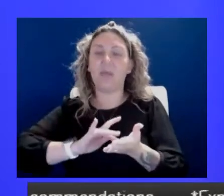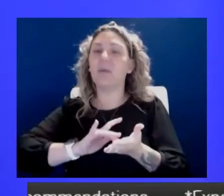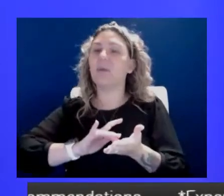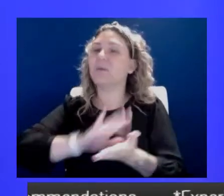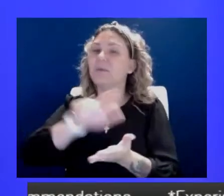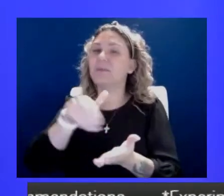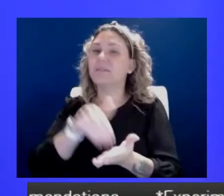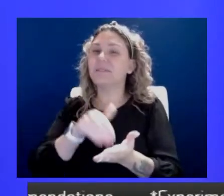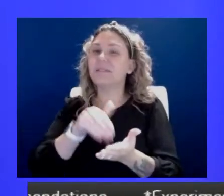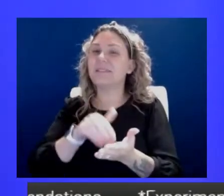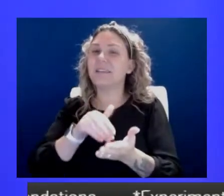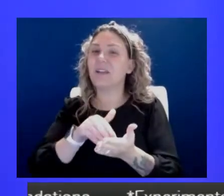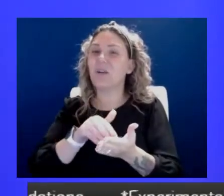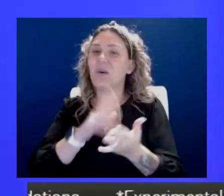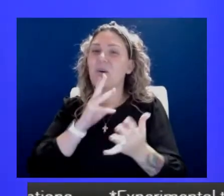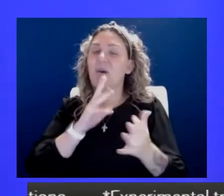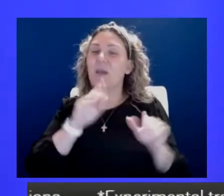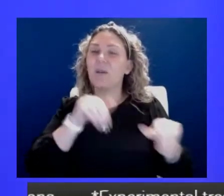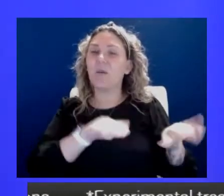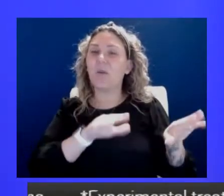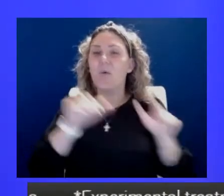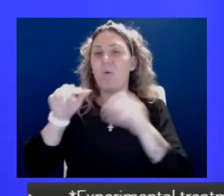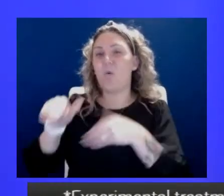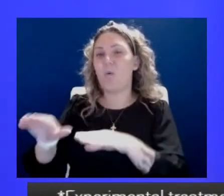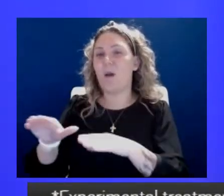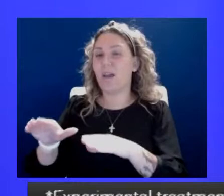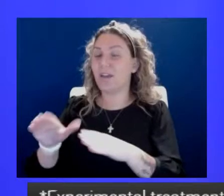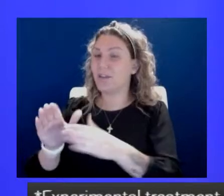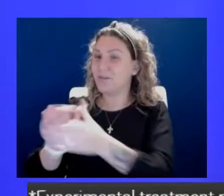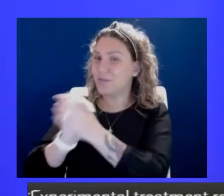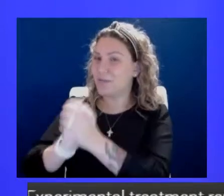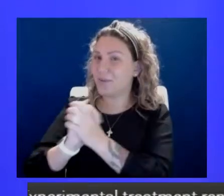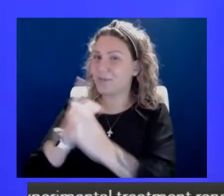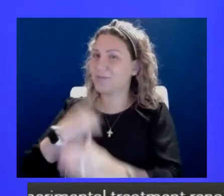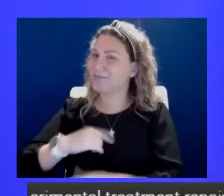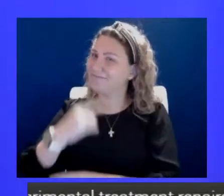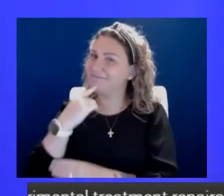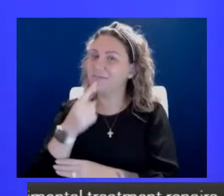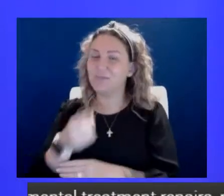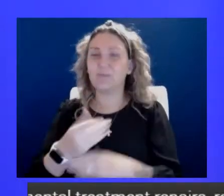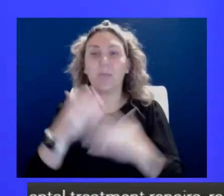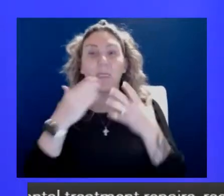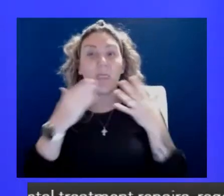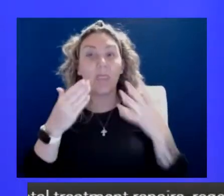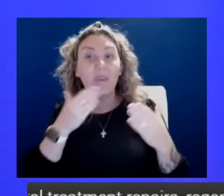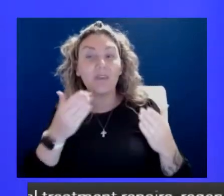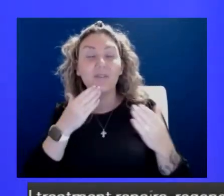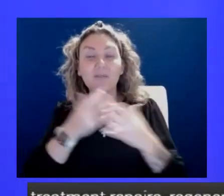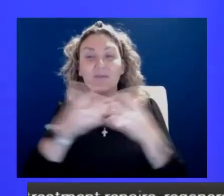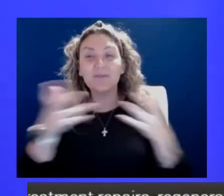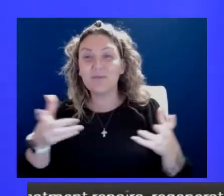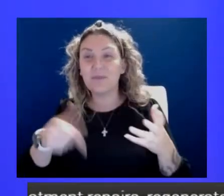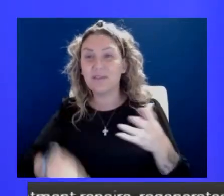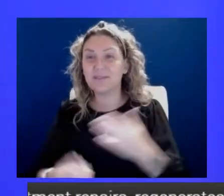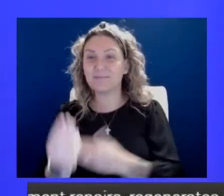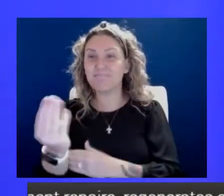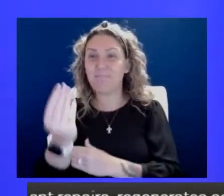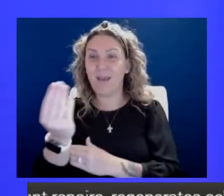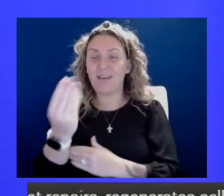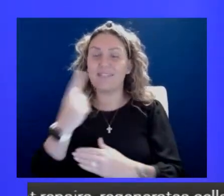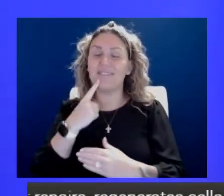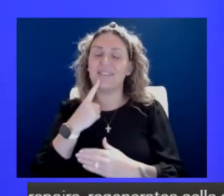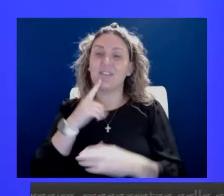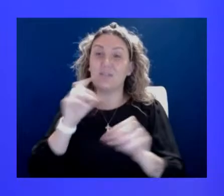So congratulations, Dr. Bonte. We shall miss you. And thank you all so much for being with us on this Monday. Don't forget, you can catch our